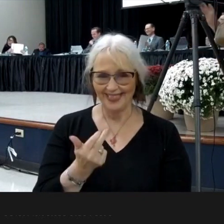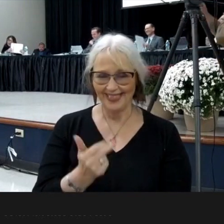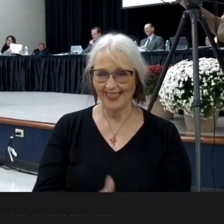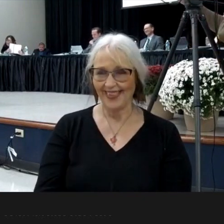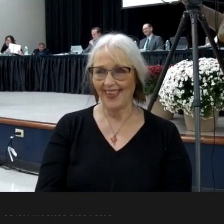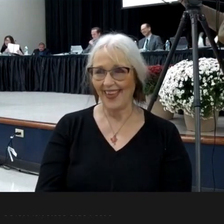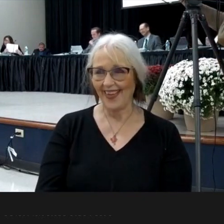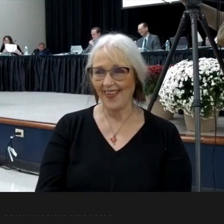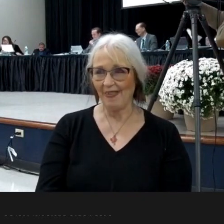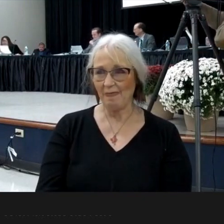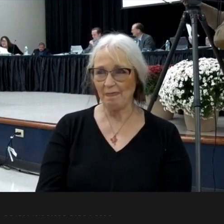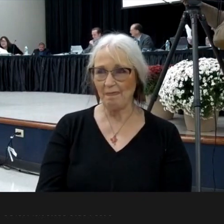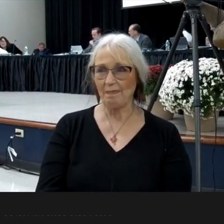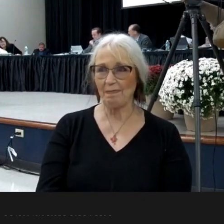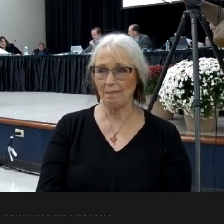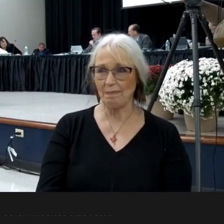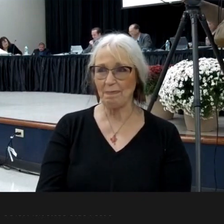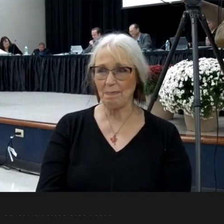Whoa.